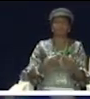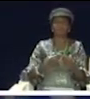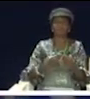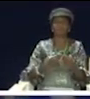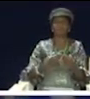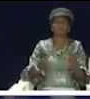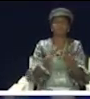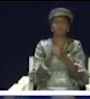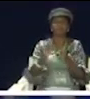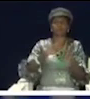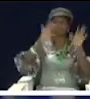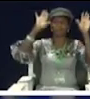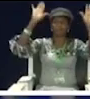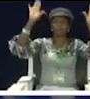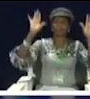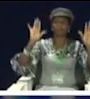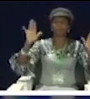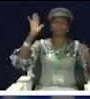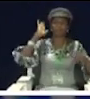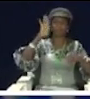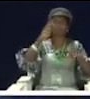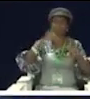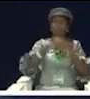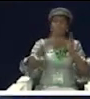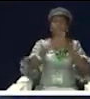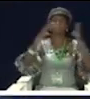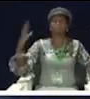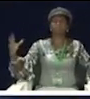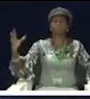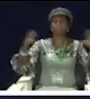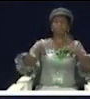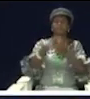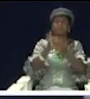more than sufficient. That their miracles will be in abundance.